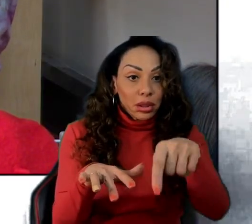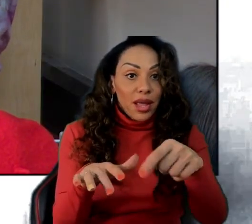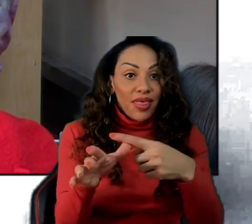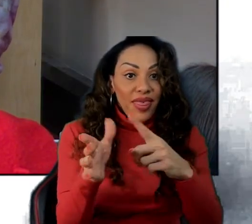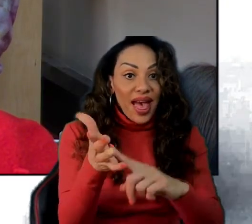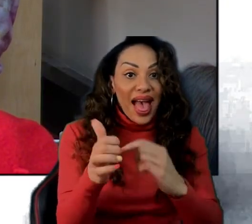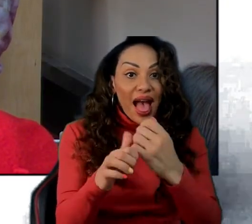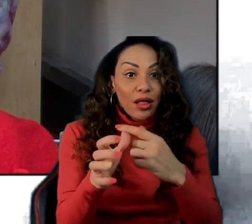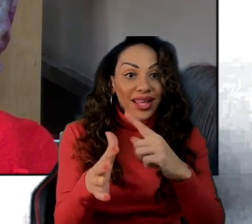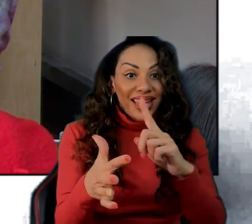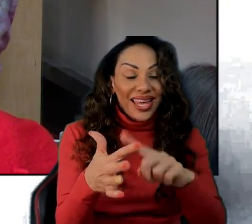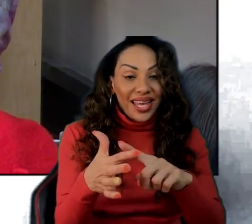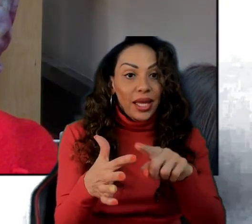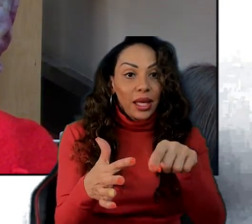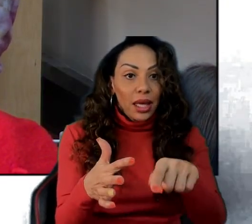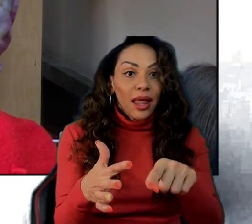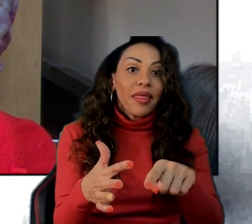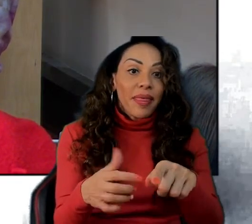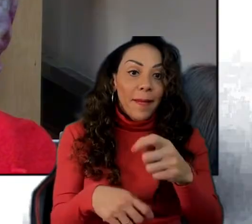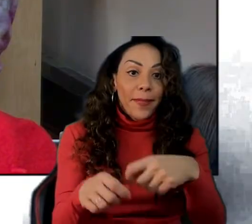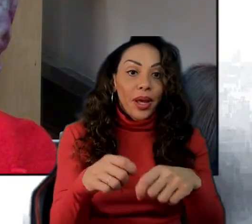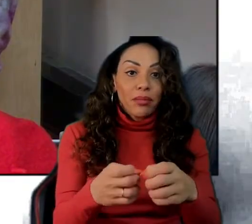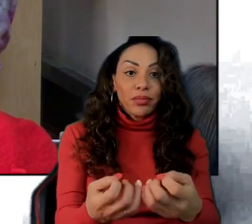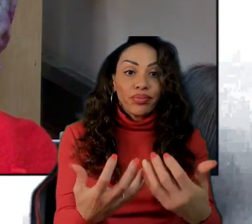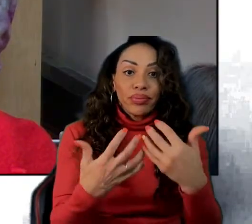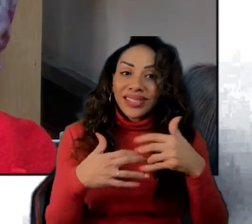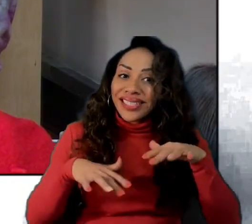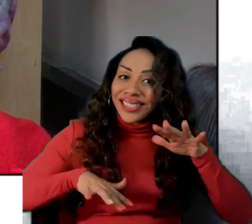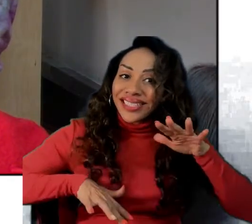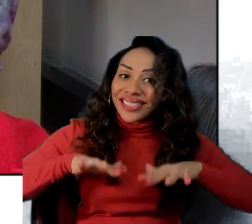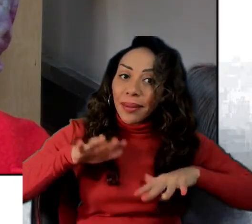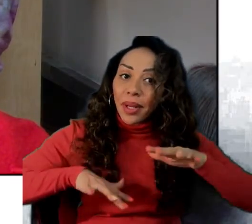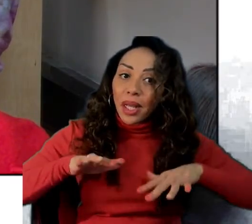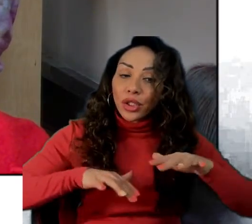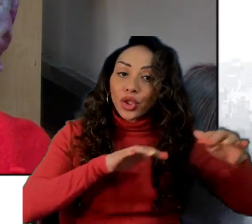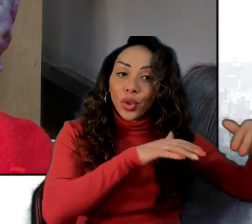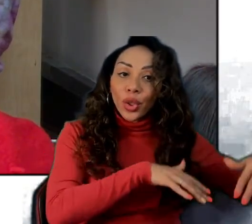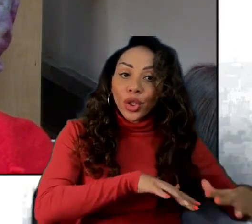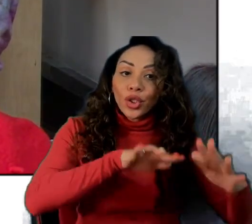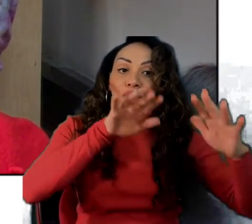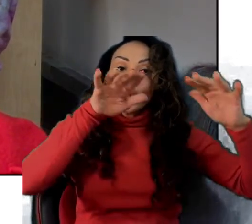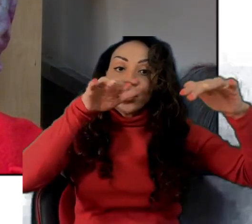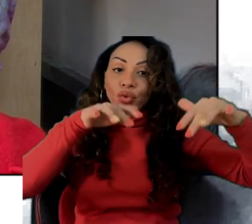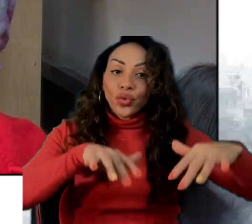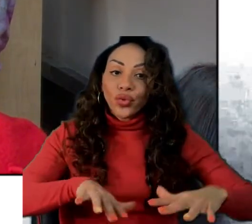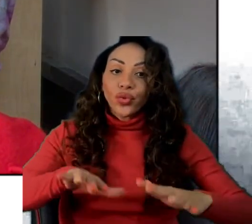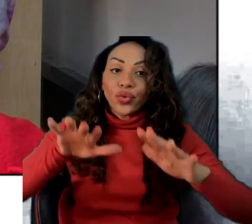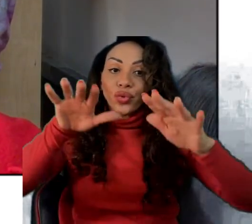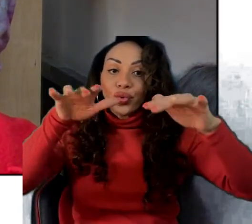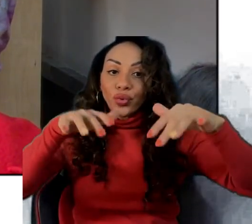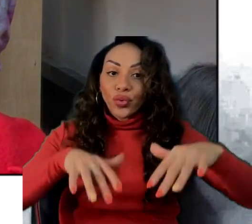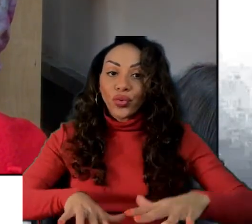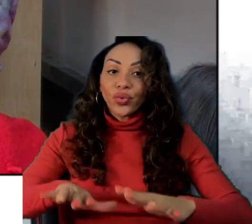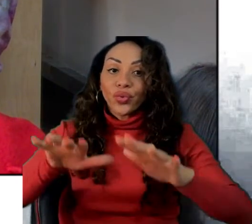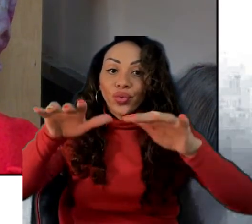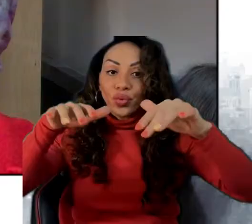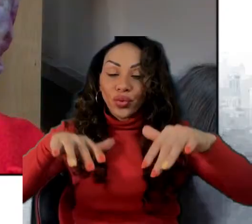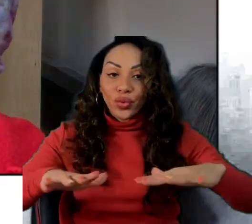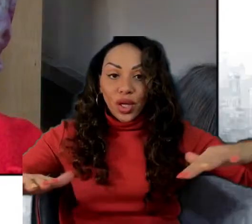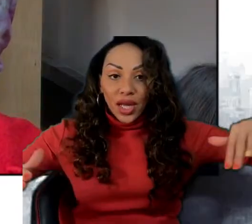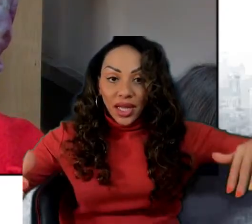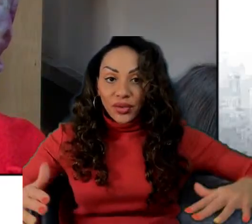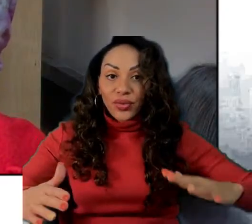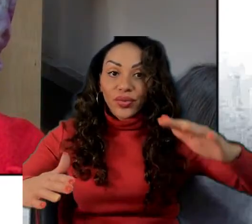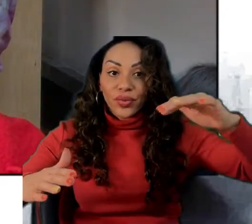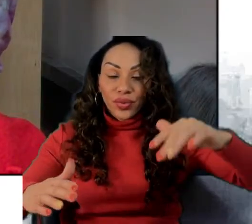early slide of the waves crashing and creating that luminescence in the collision between, in the